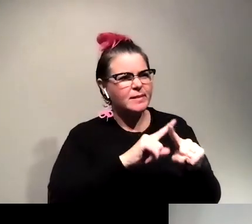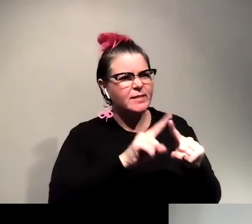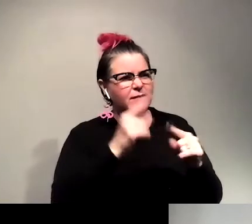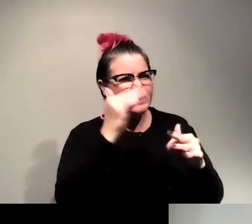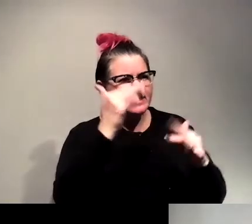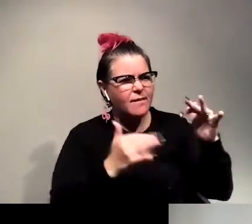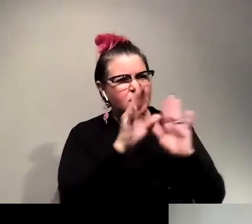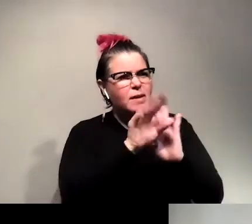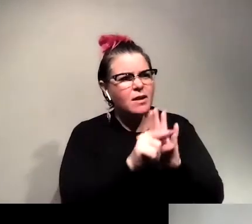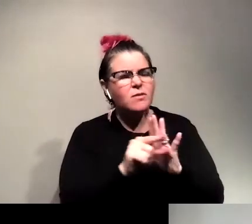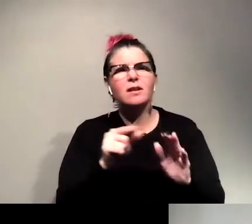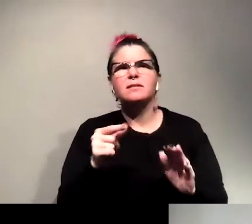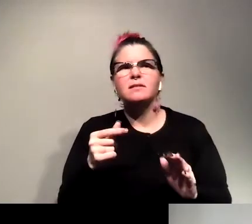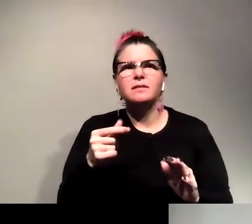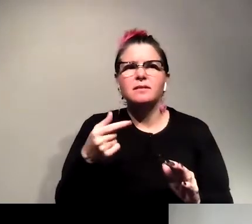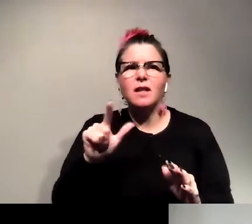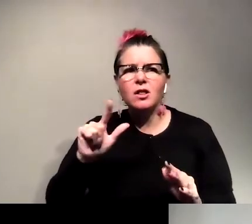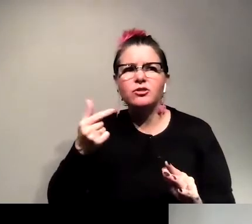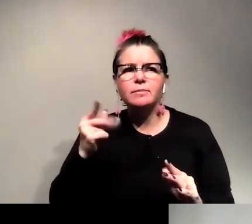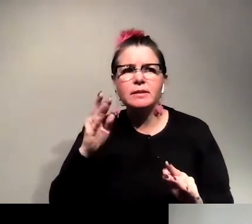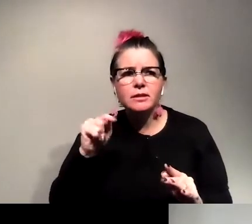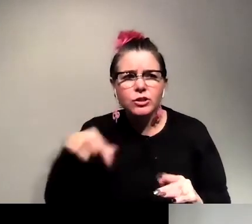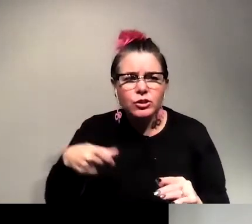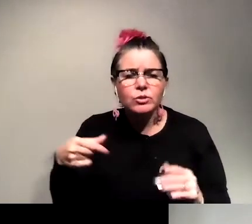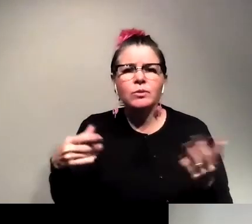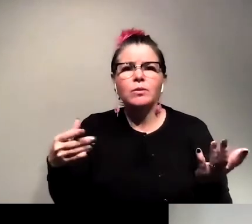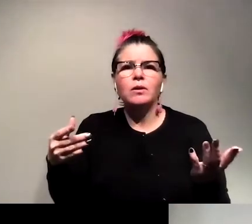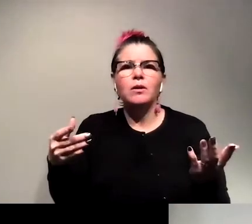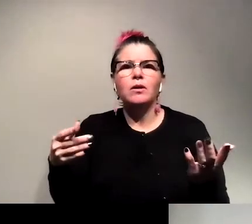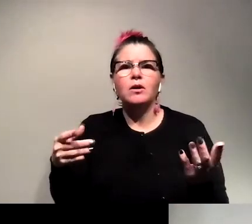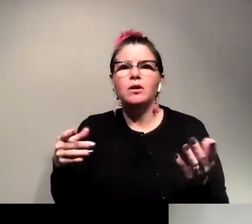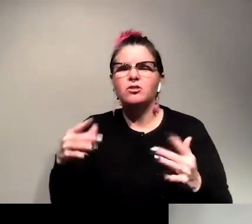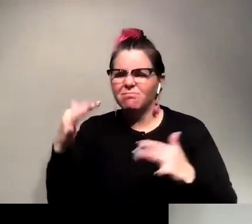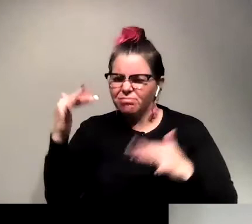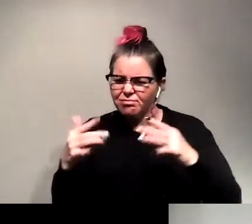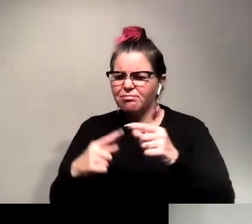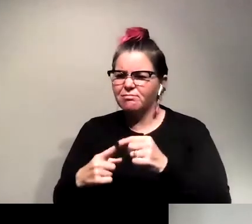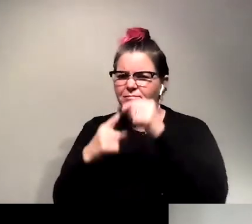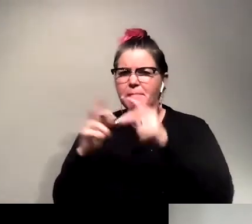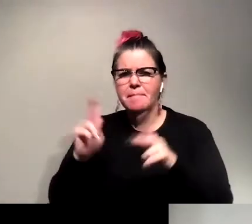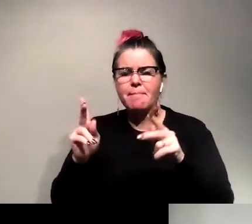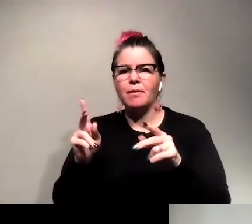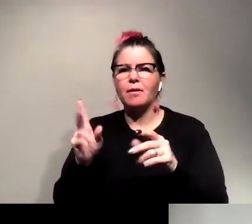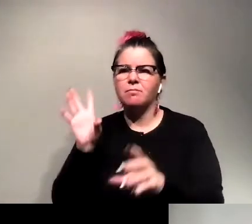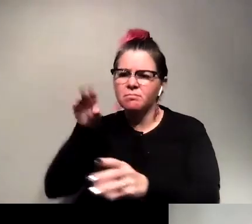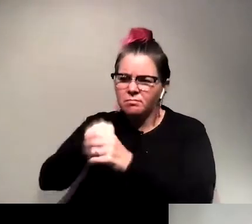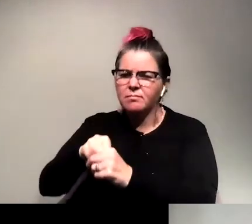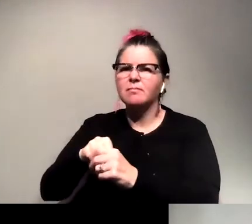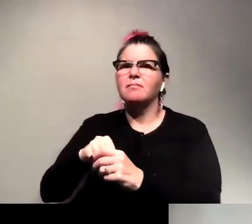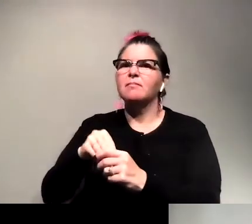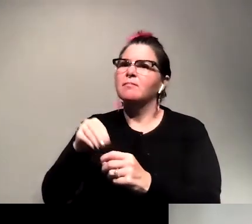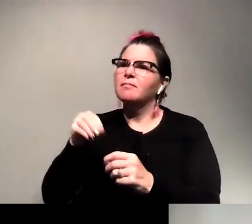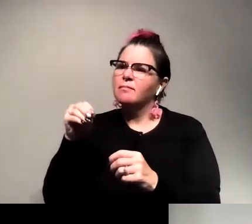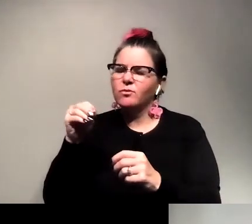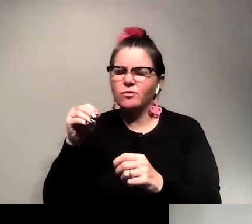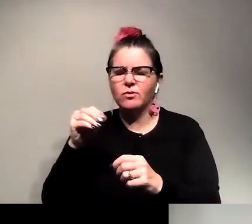backgrounds, who were LGBTQ, who, you know, were just totally diverse and unique people who were doing some really bomb